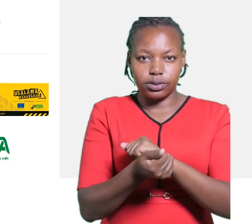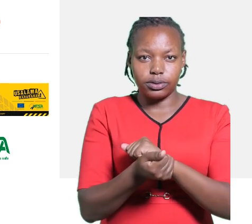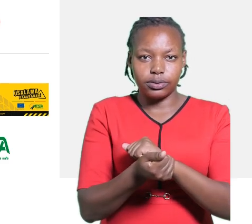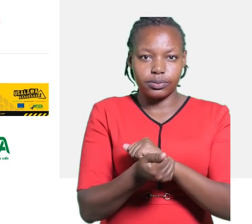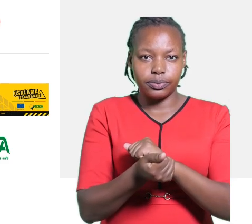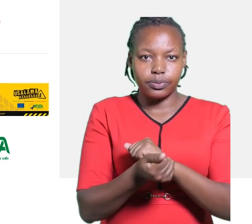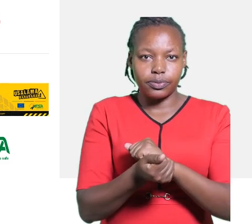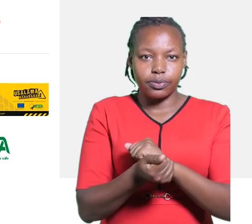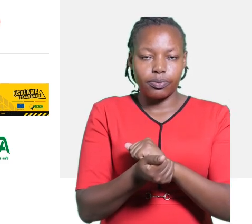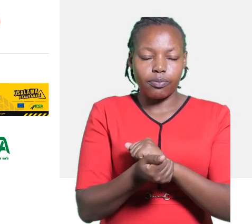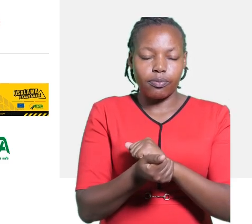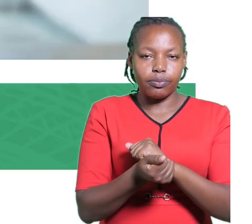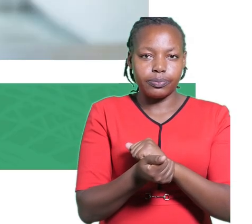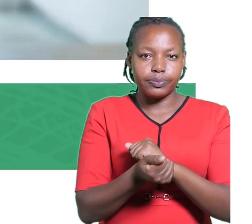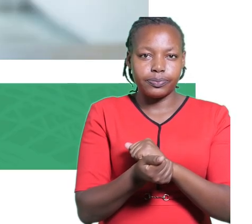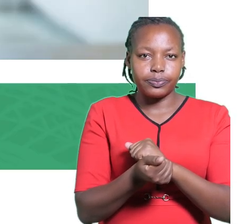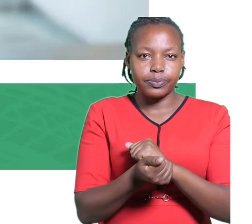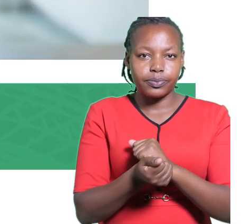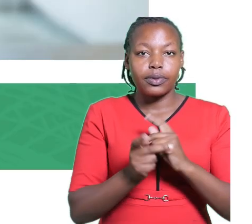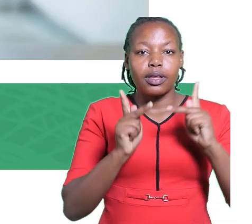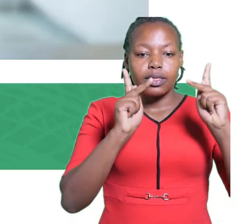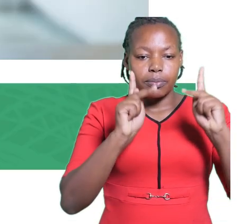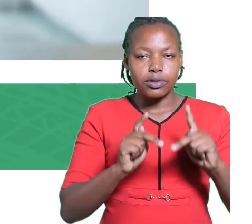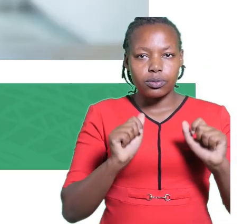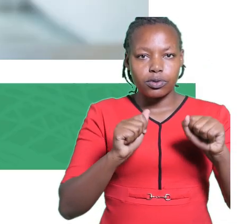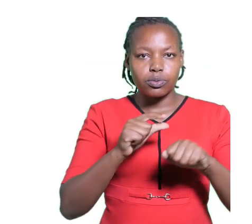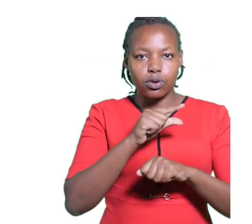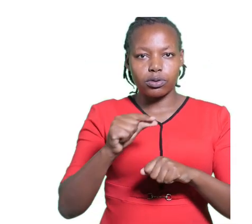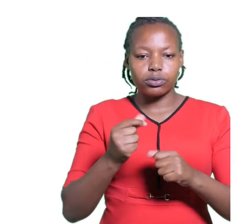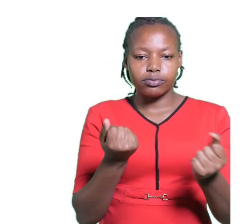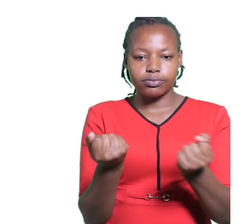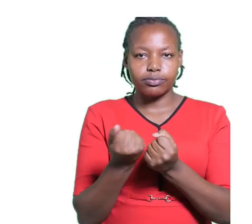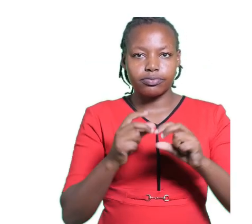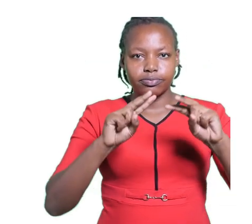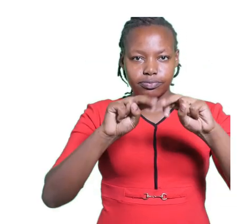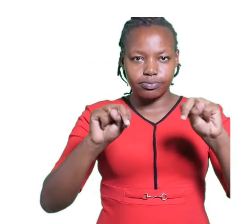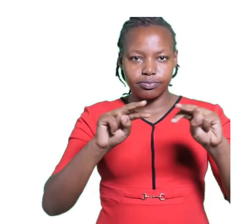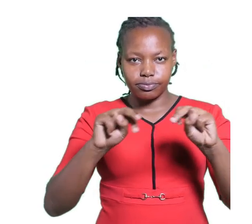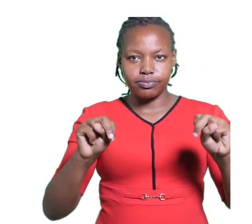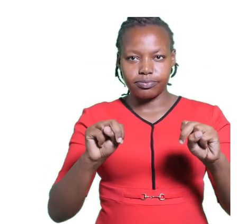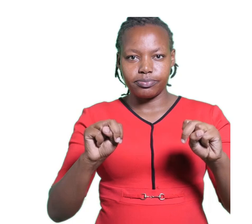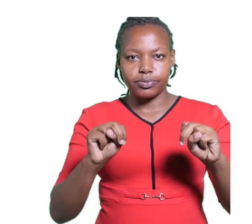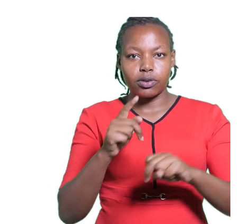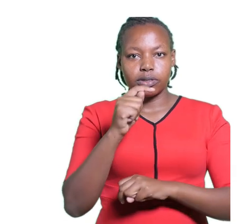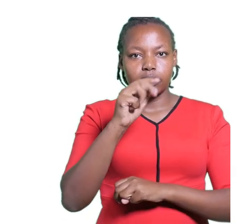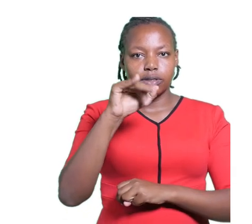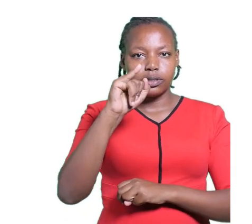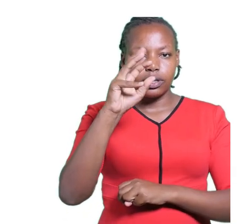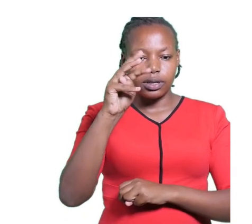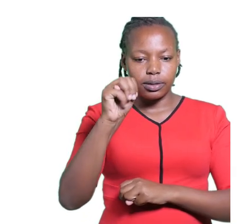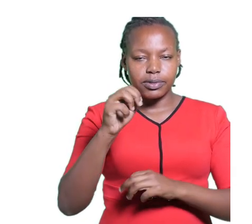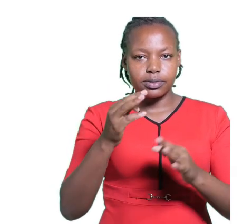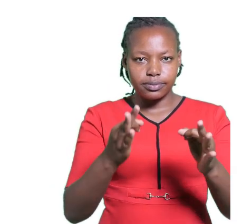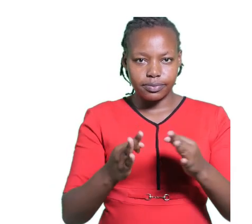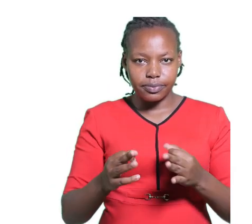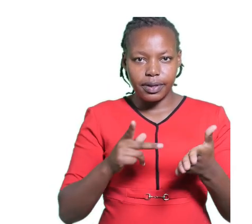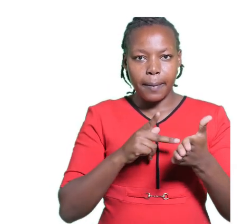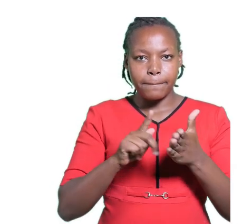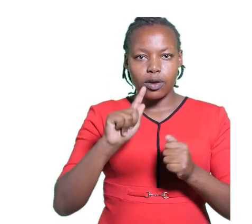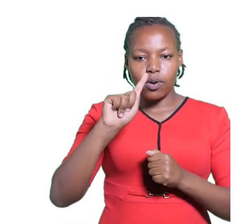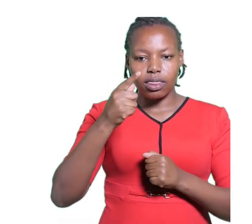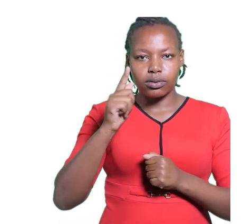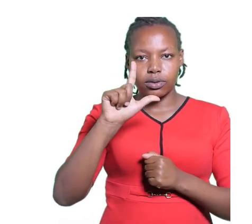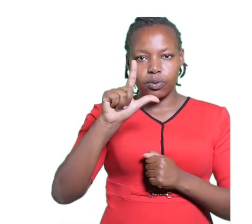pay 1,050 shillings, and book an inspection appointment. Inspection dates depend on the availability of the